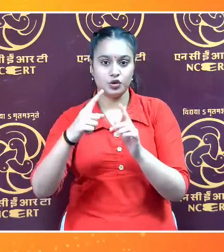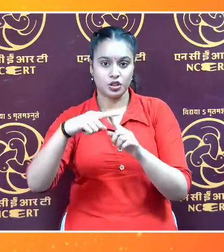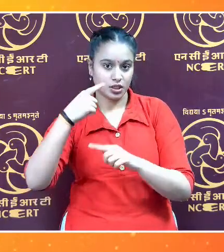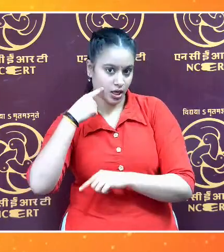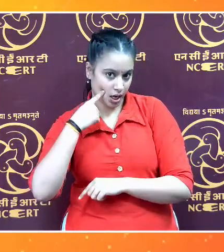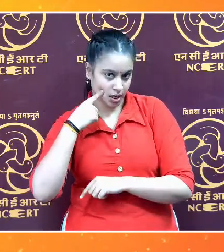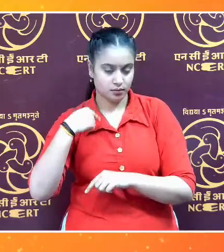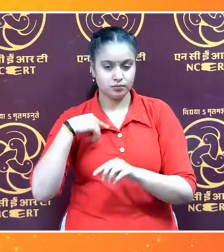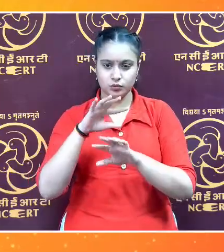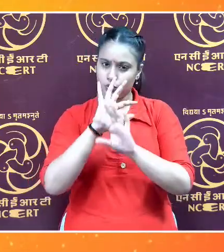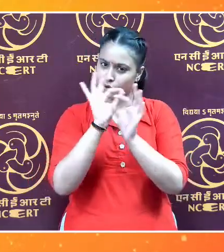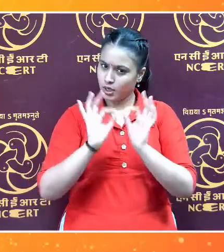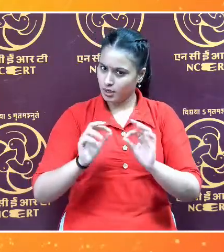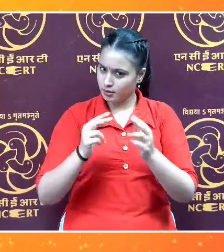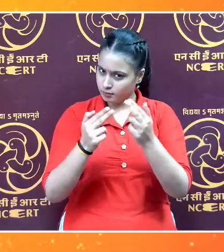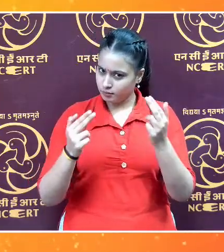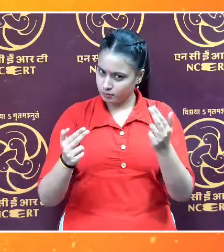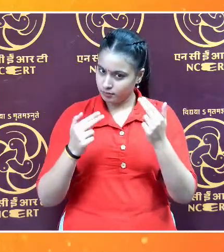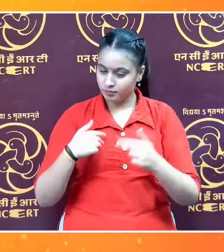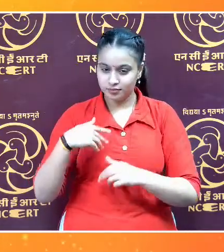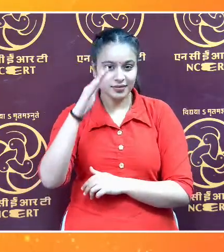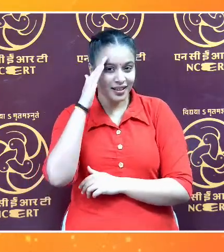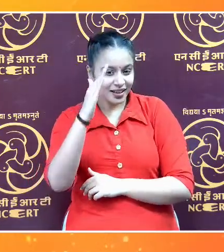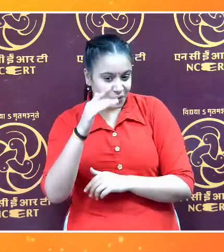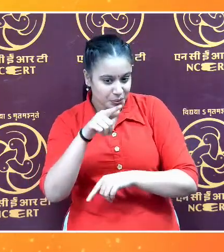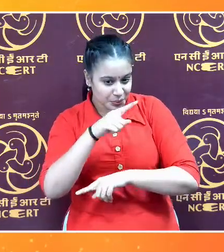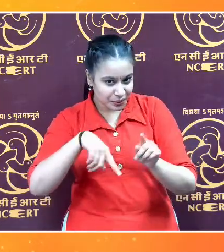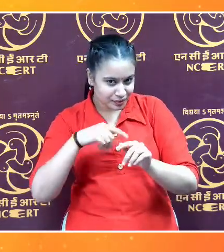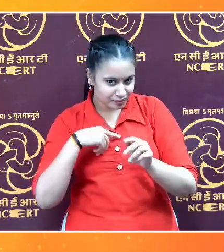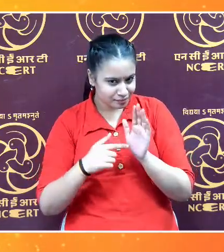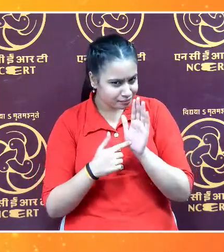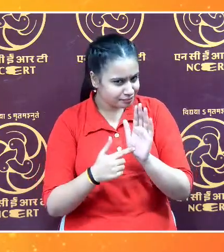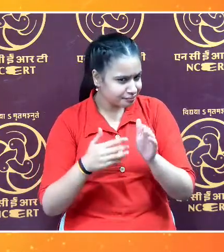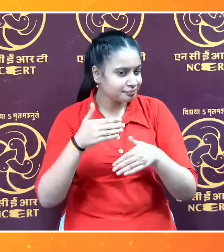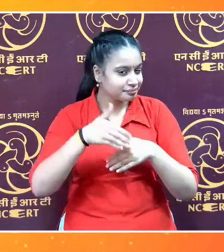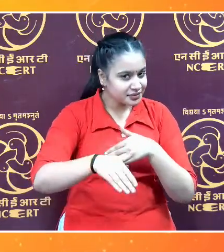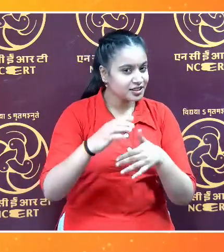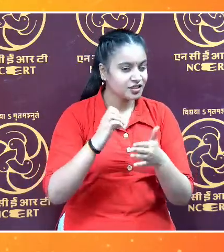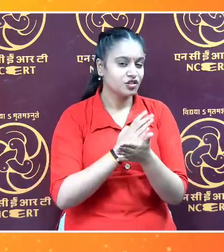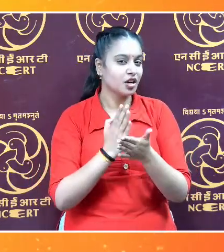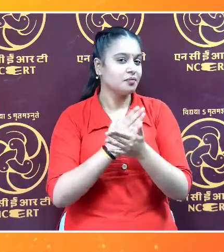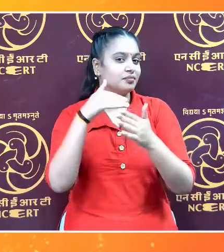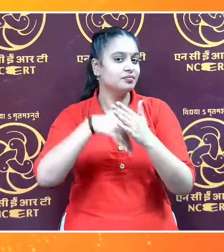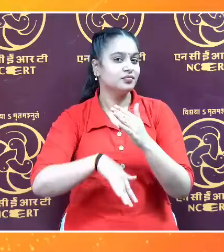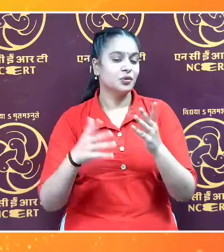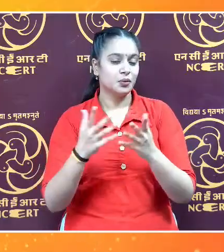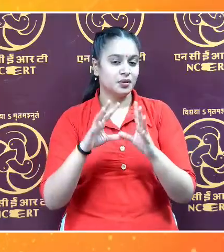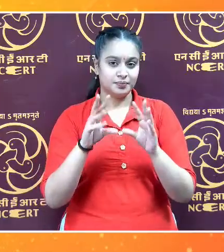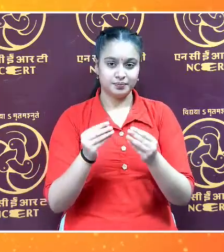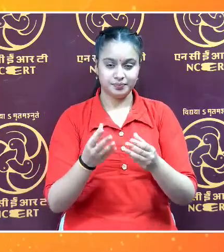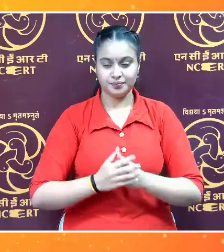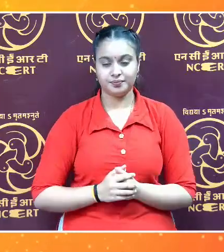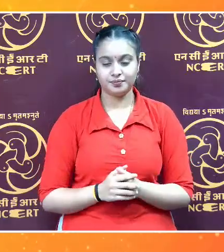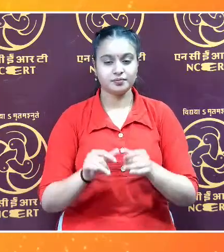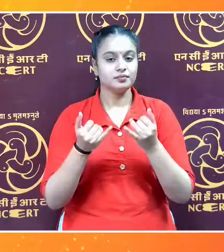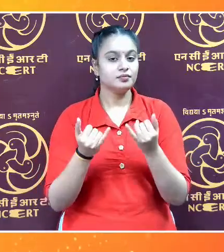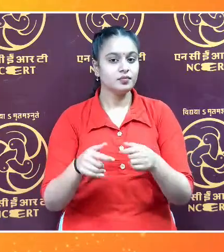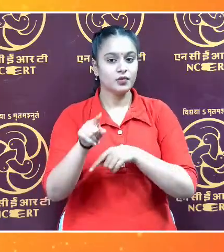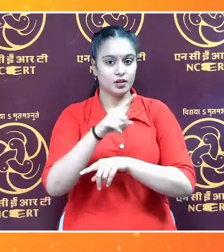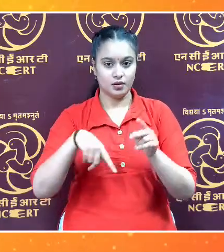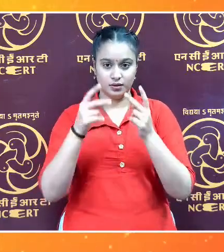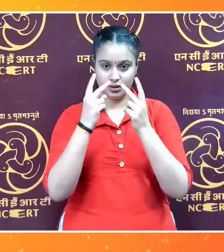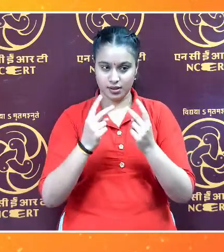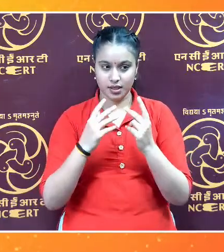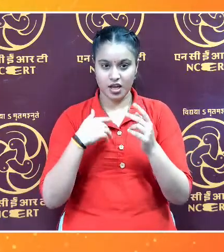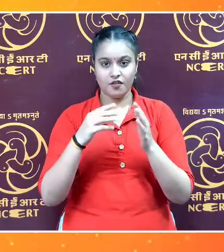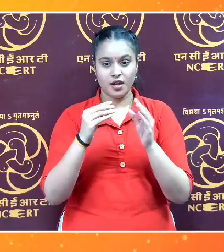story? Absolutely, and hello Badal and hello Moti, we're looking forward to what you were up to in the chapter. Yes. Okay. So, here we can see that